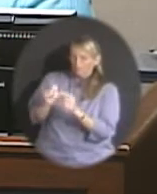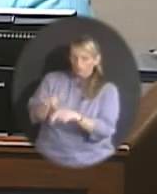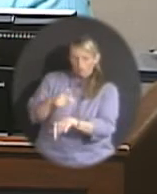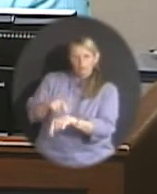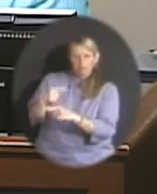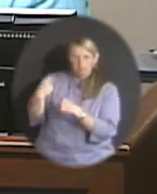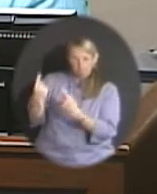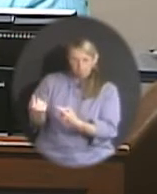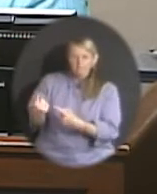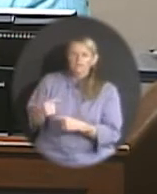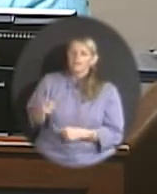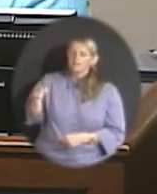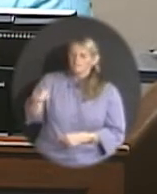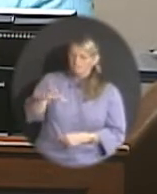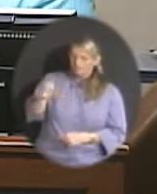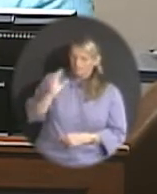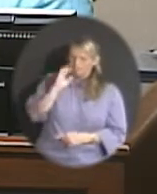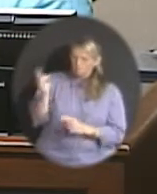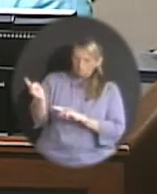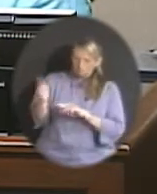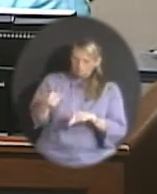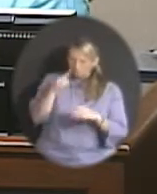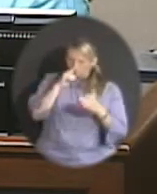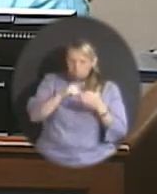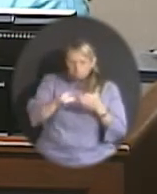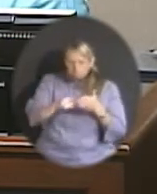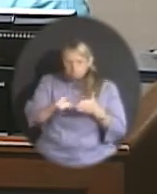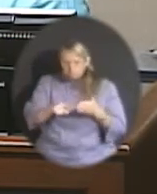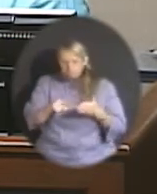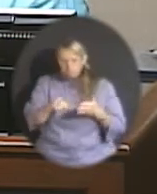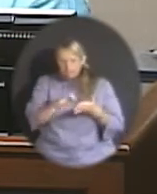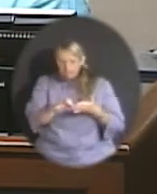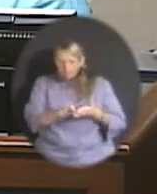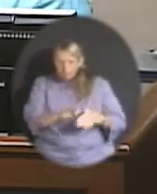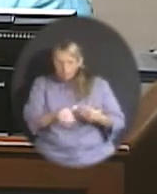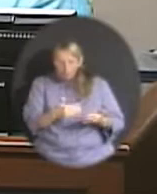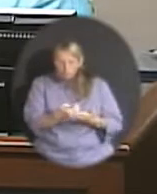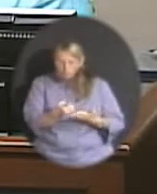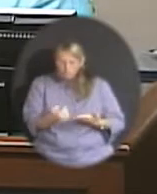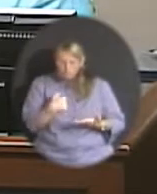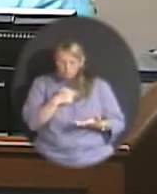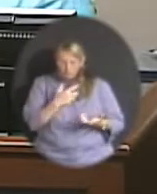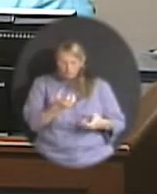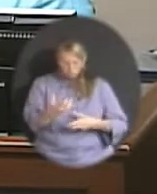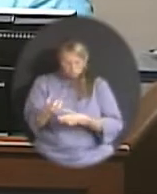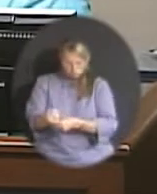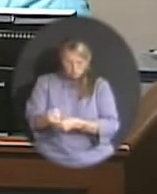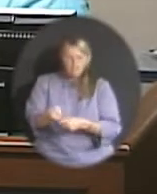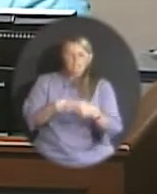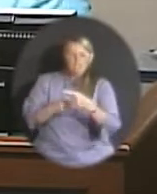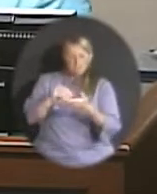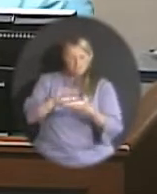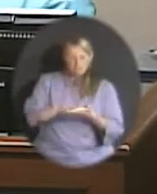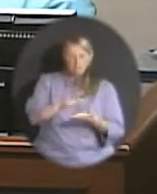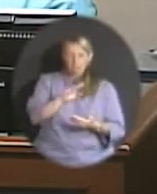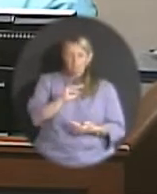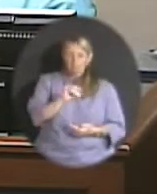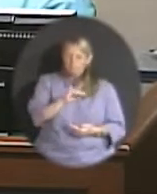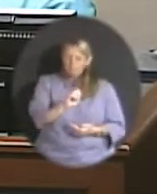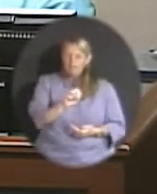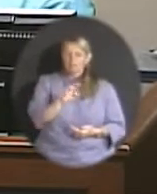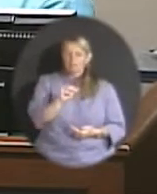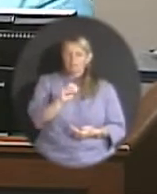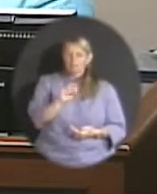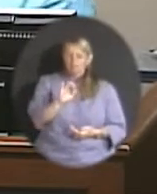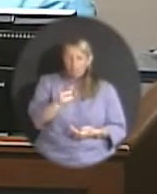They come in and inventory all of the equipment that we're disposing of, meaning they take the make and model and serial number and asset tag off